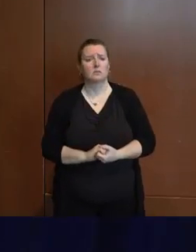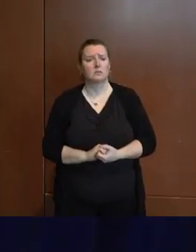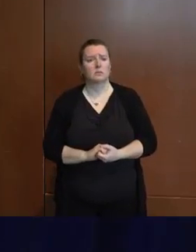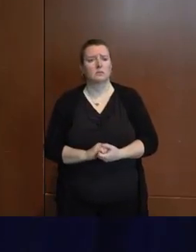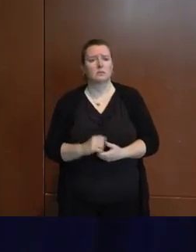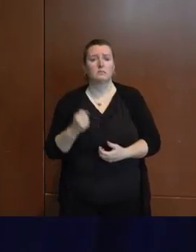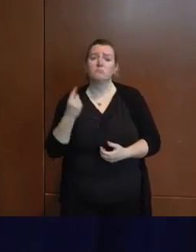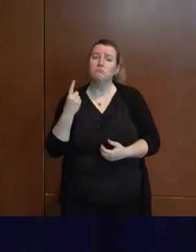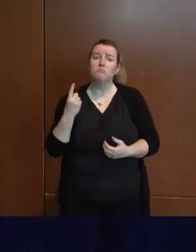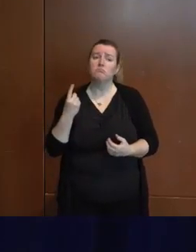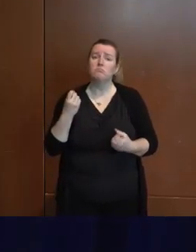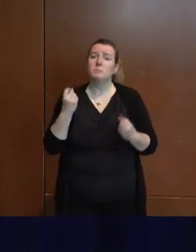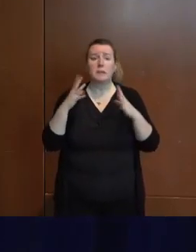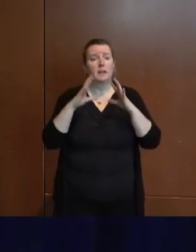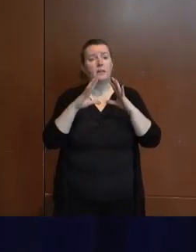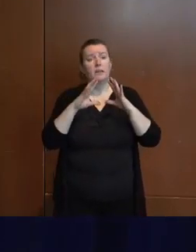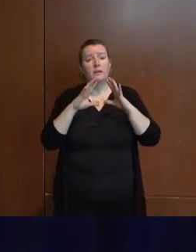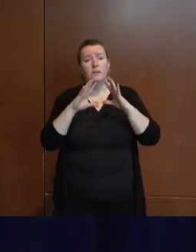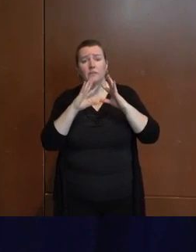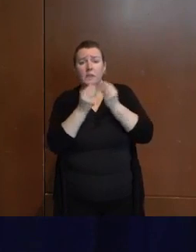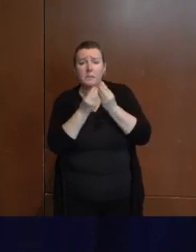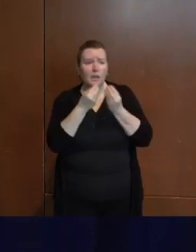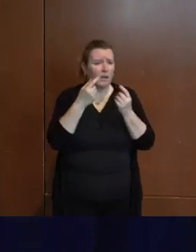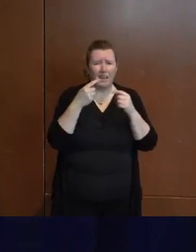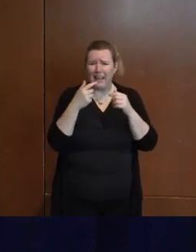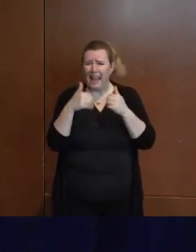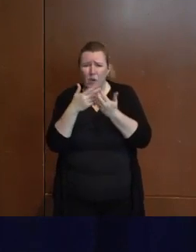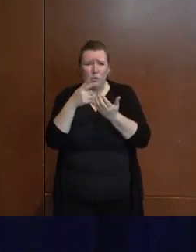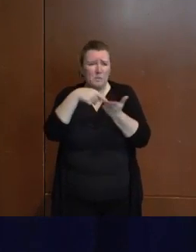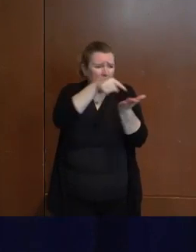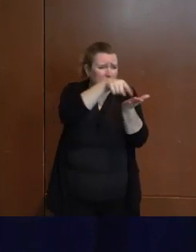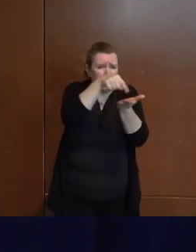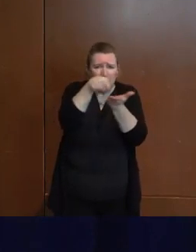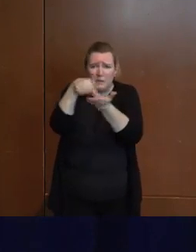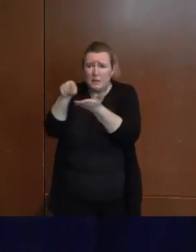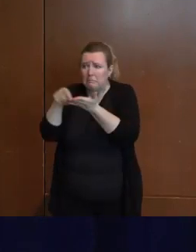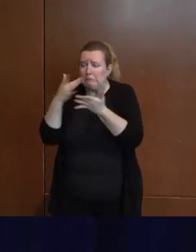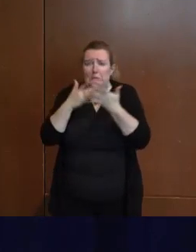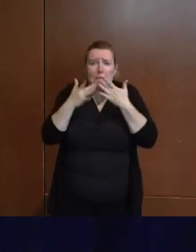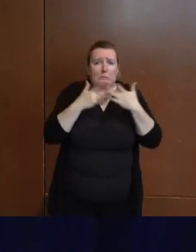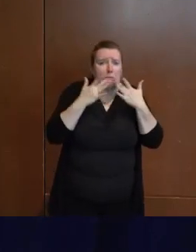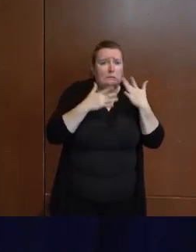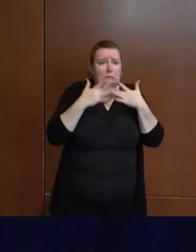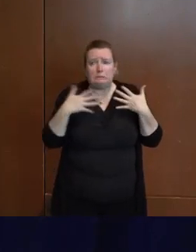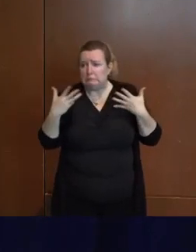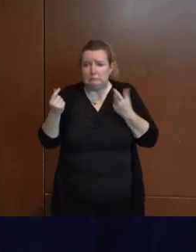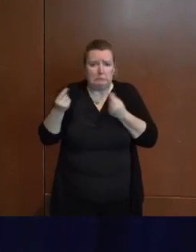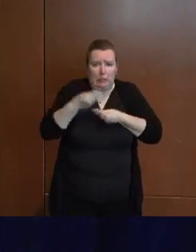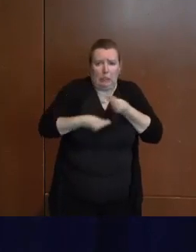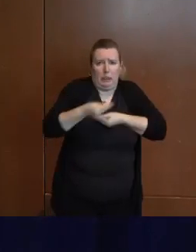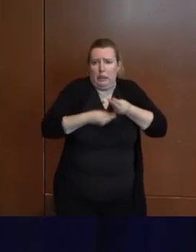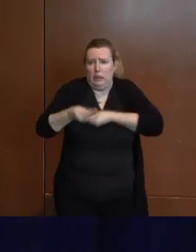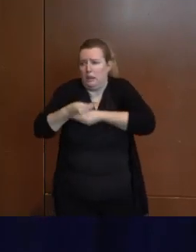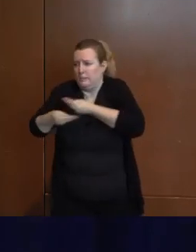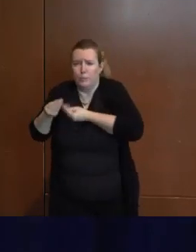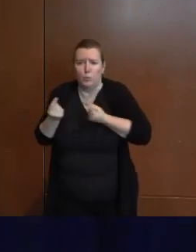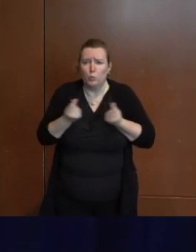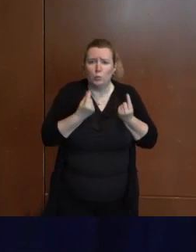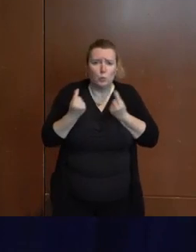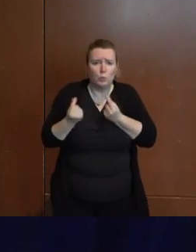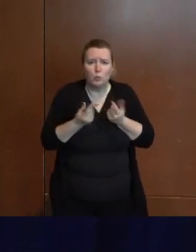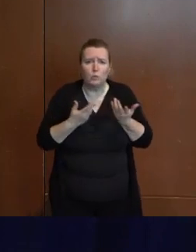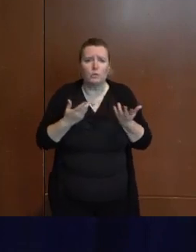pay their bills with so many businesses closed to fight this outbreak. and they are facing or will soon face